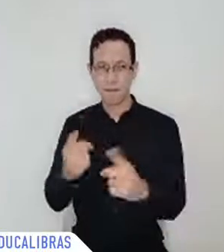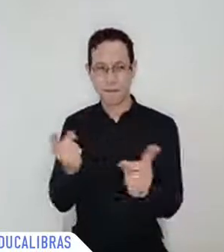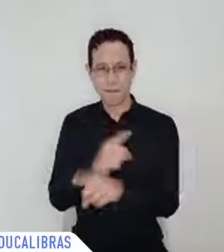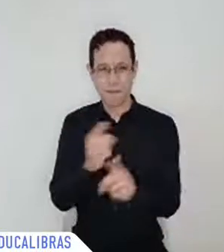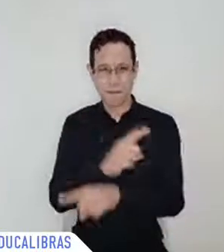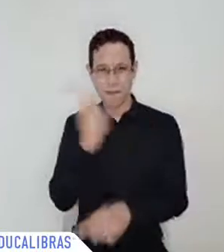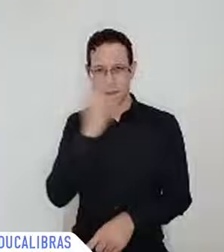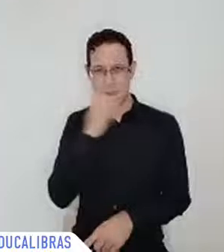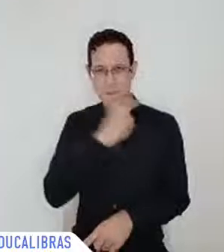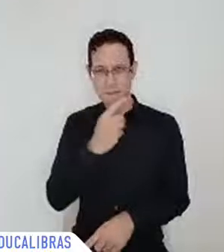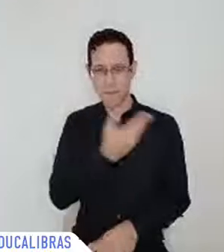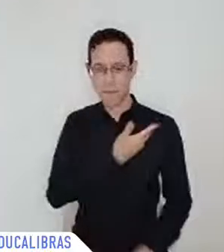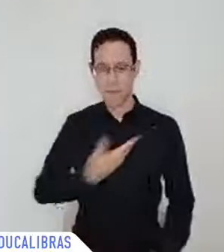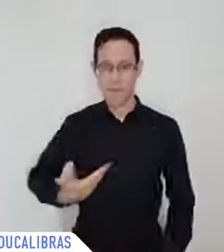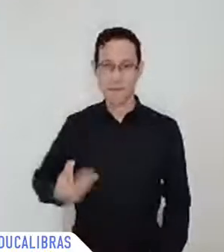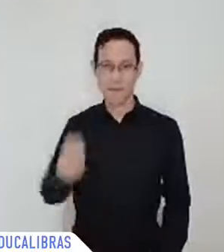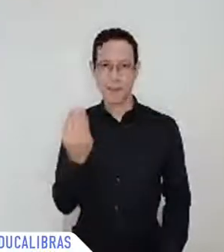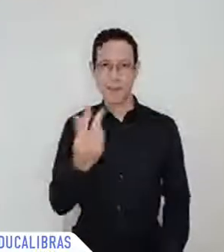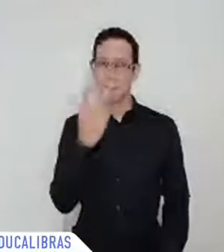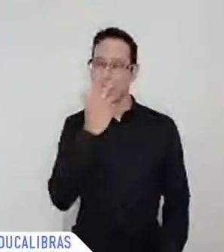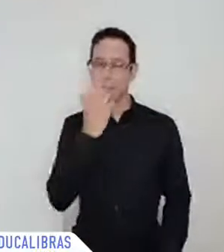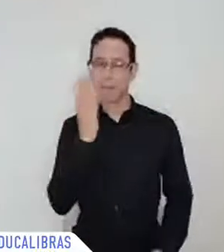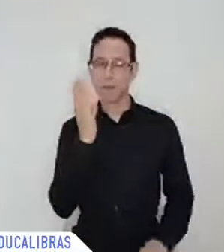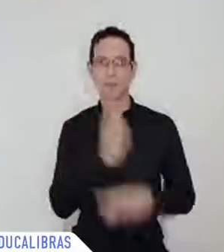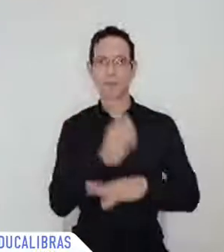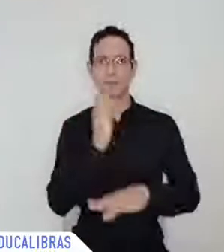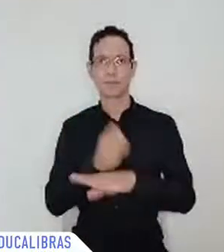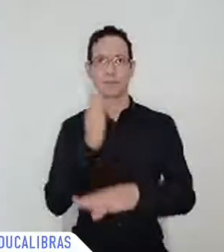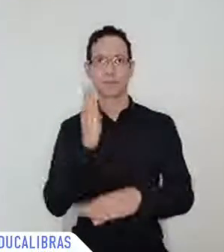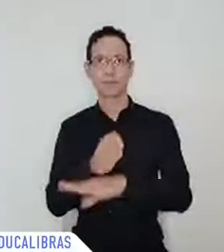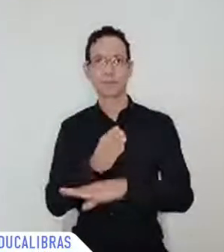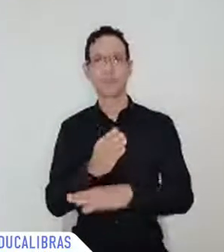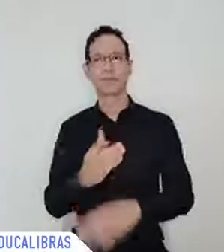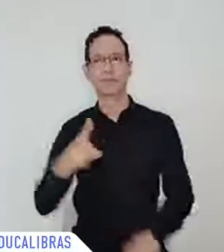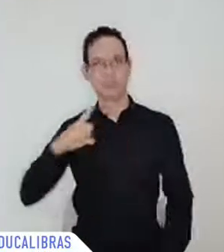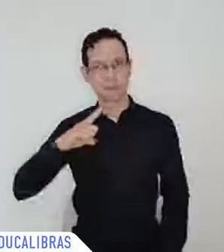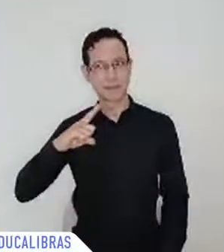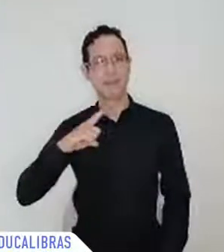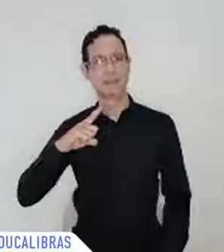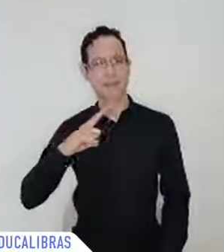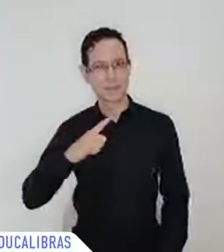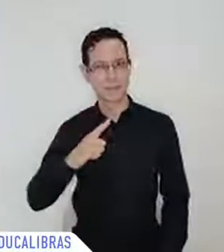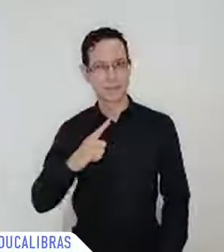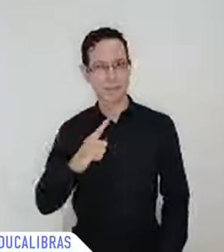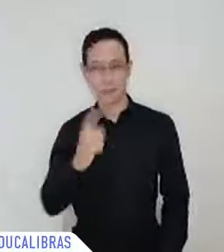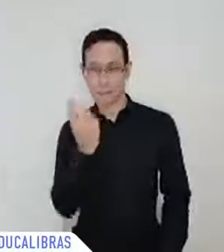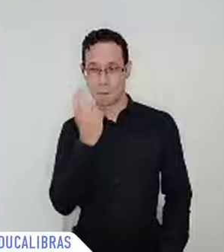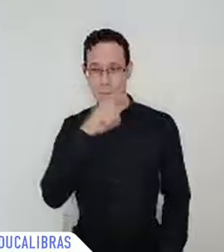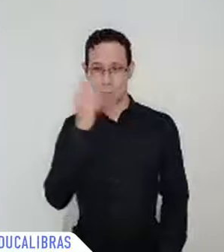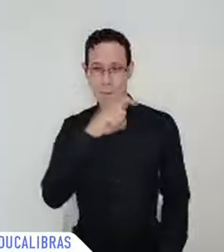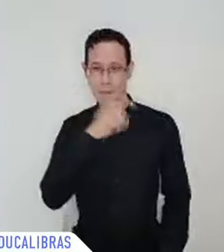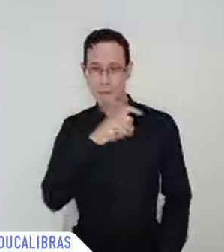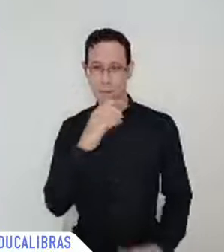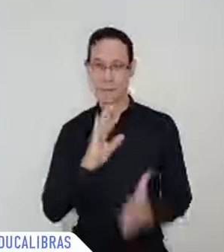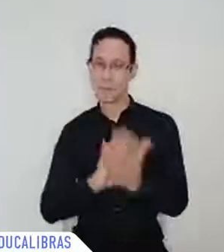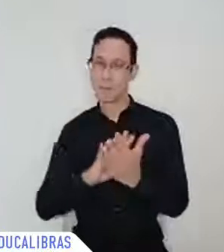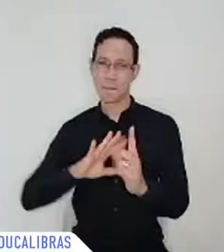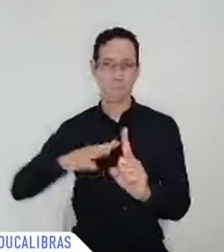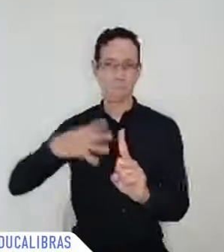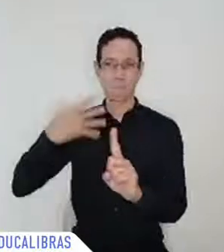a fight for us. The dissemination of the lack of misinformation comes from the